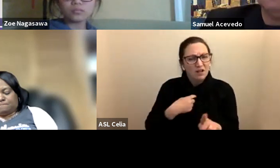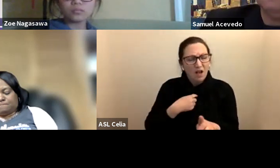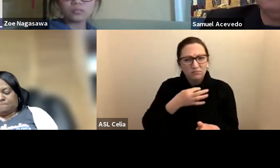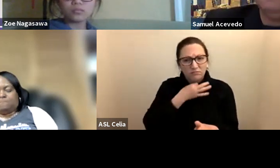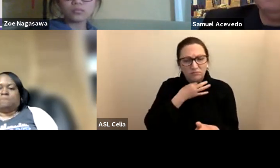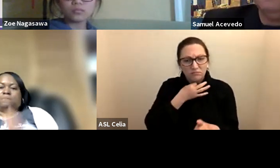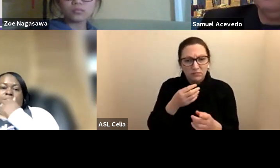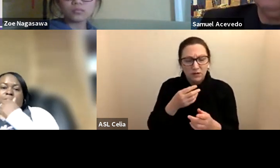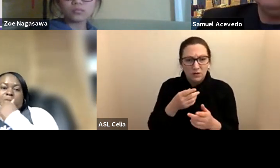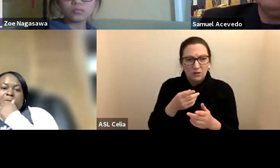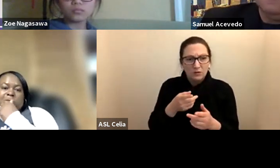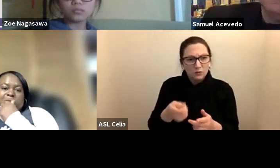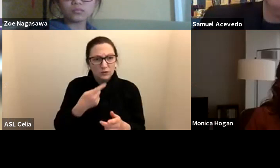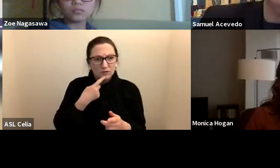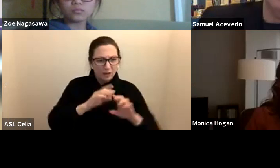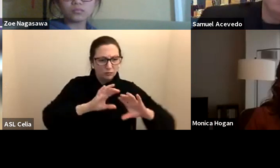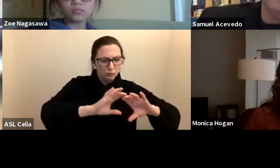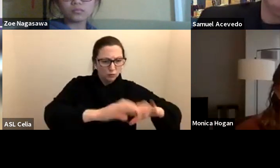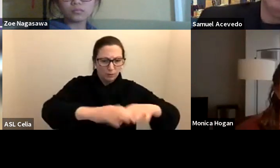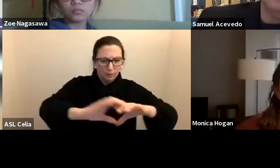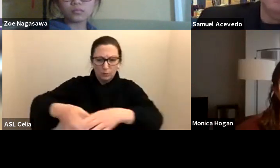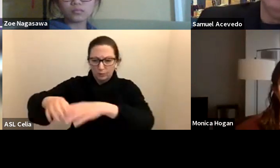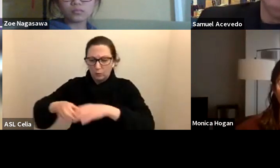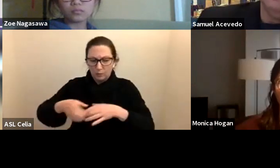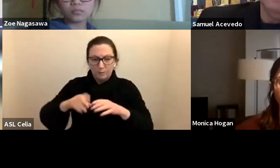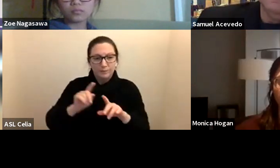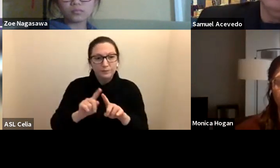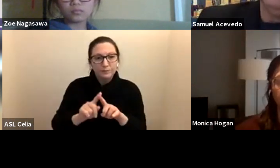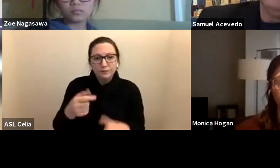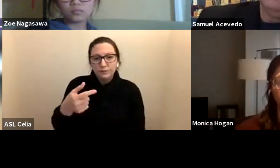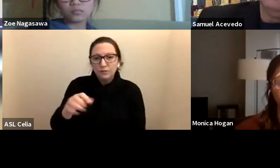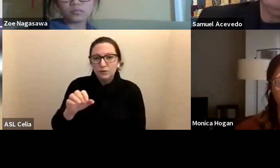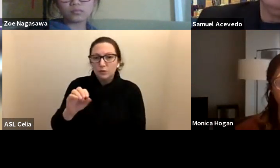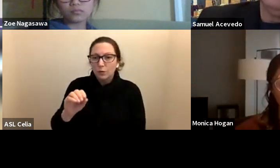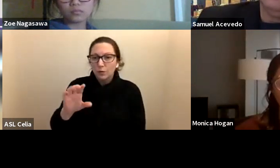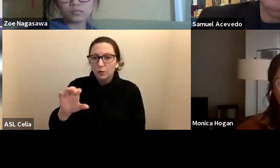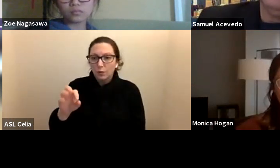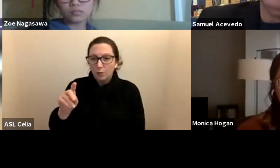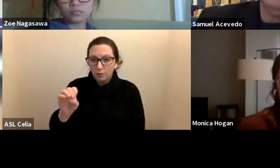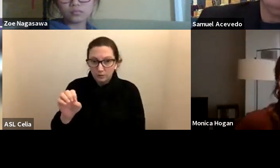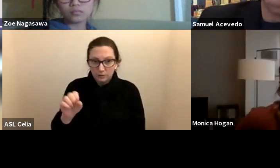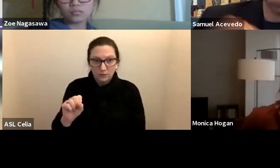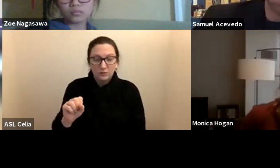about combining them in some way. So if there are some ideas that